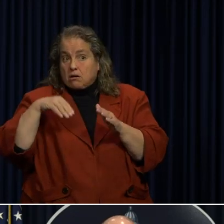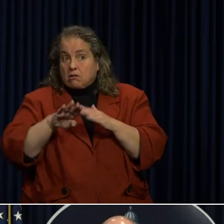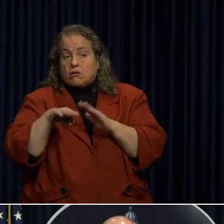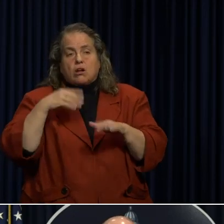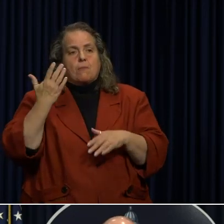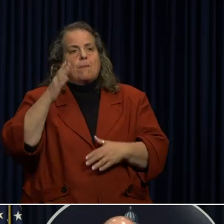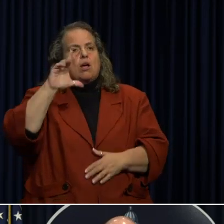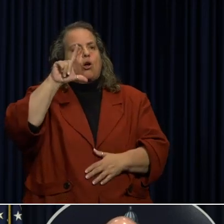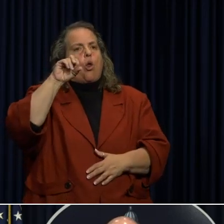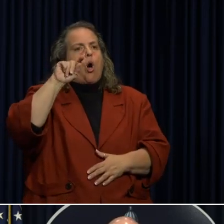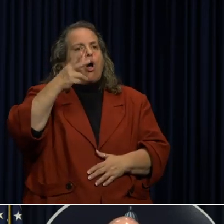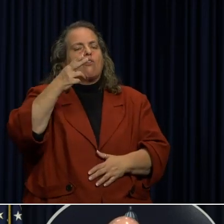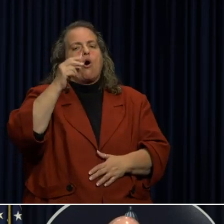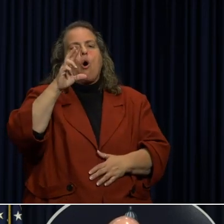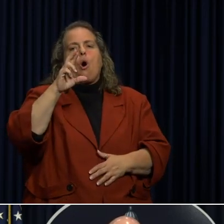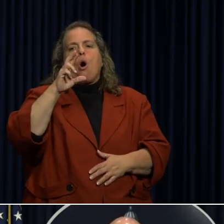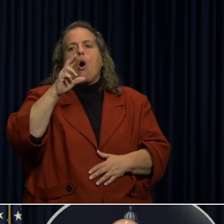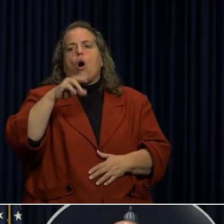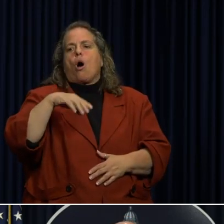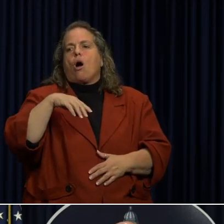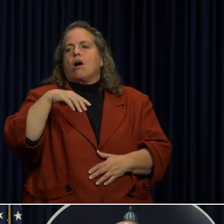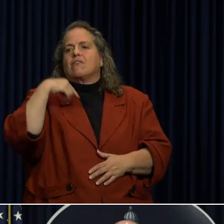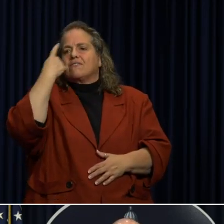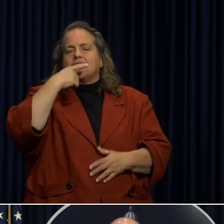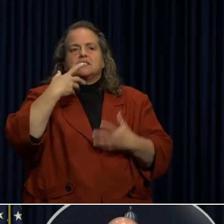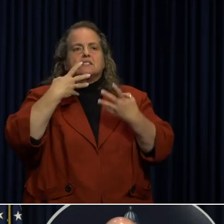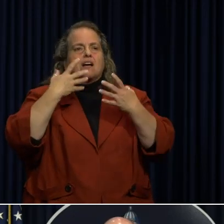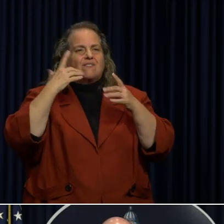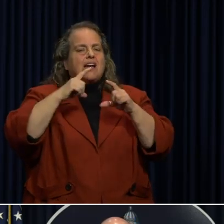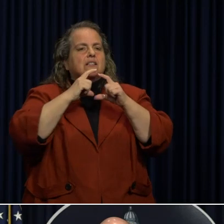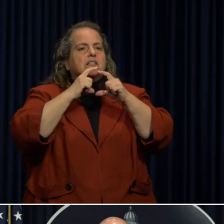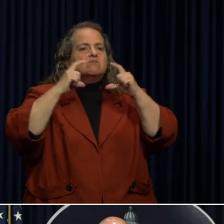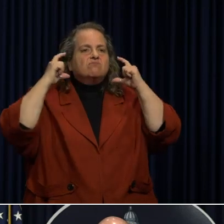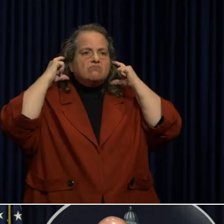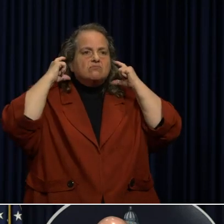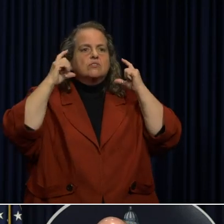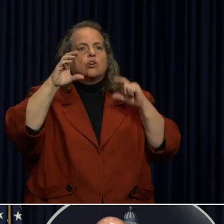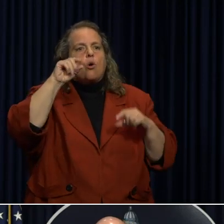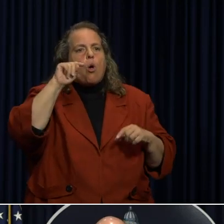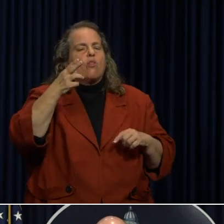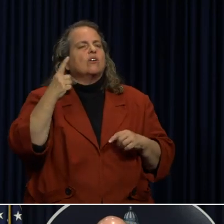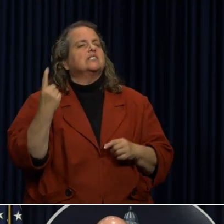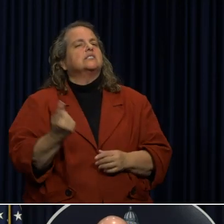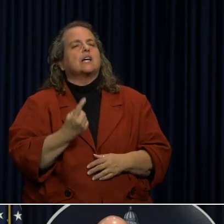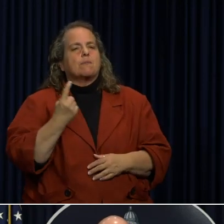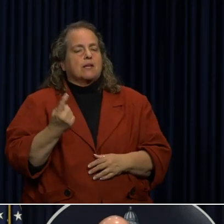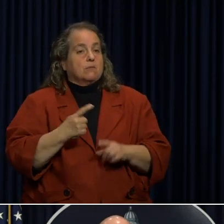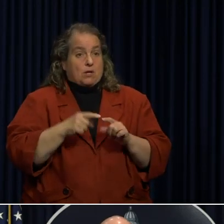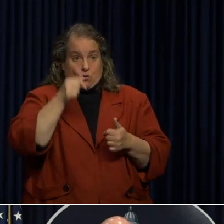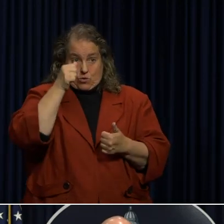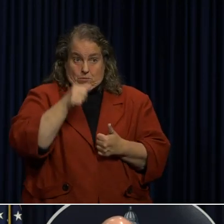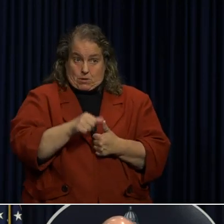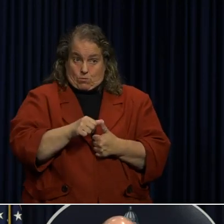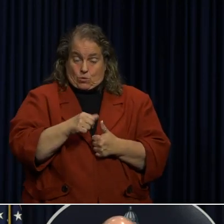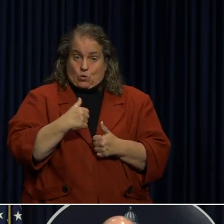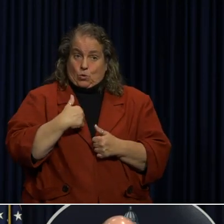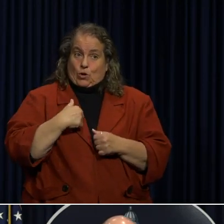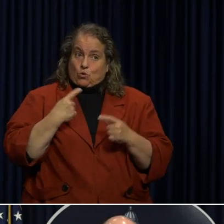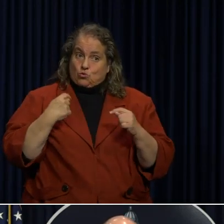cloth mask. And so that would be acceptable in those other settings. But we are attempting, remember, to do source control, which